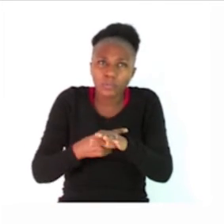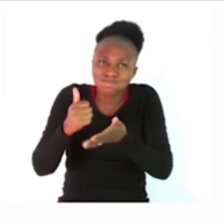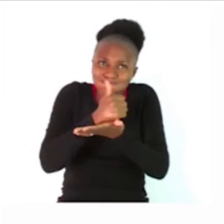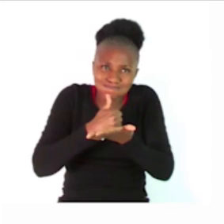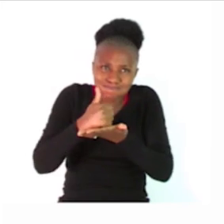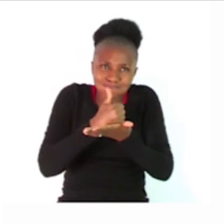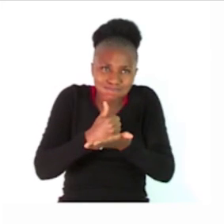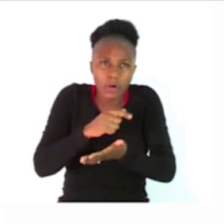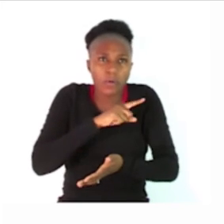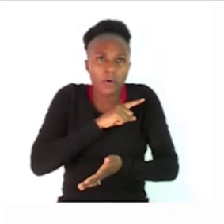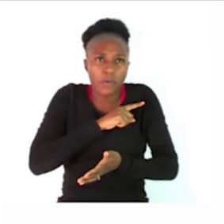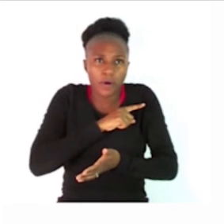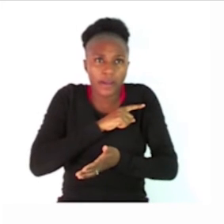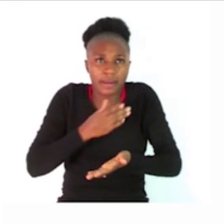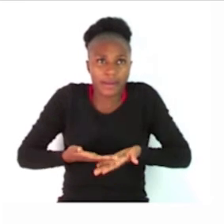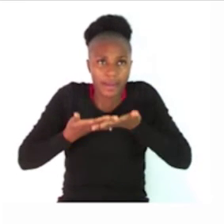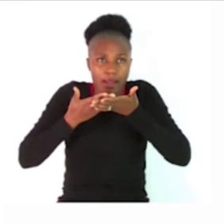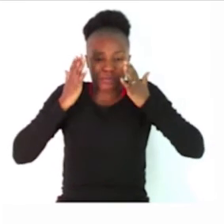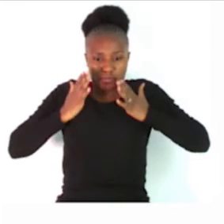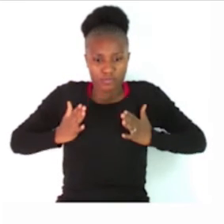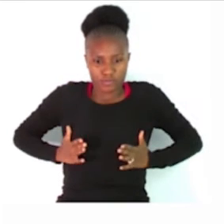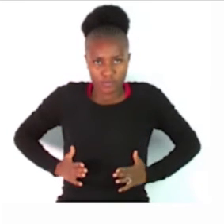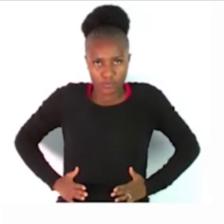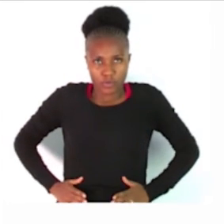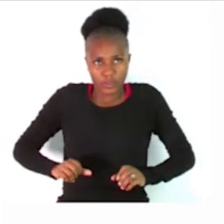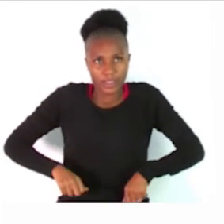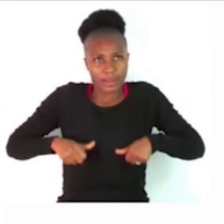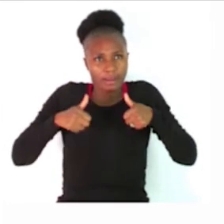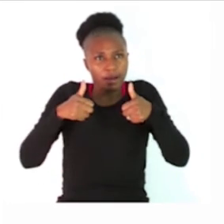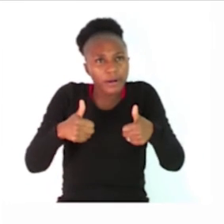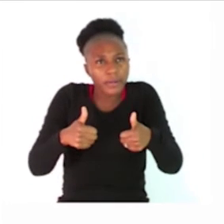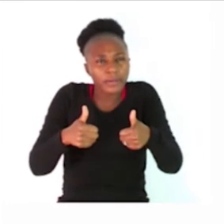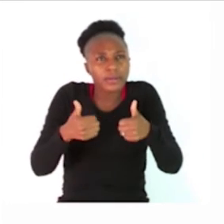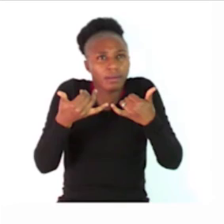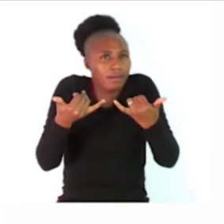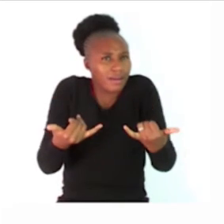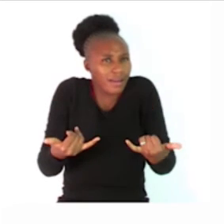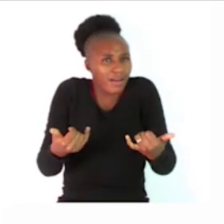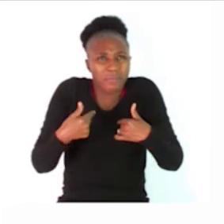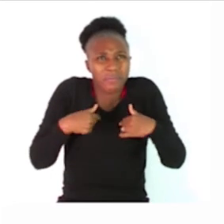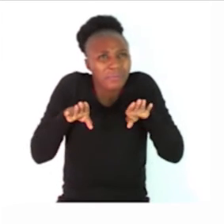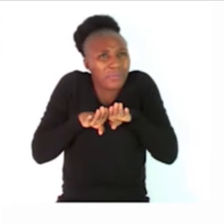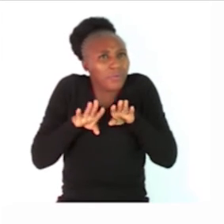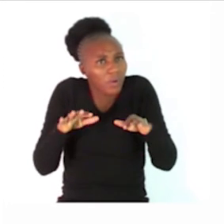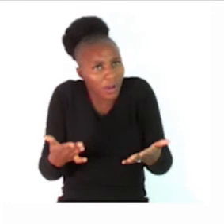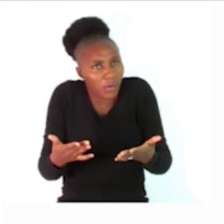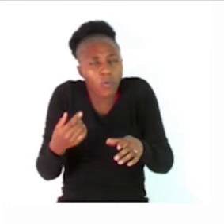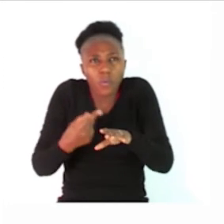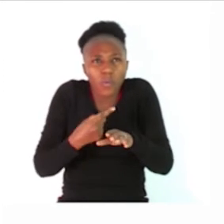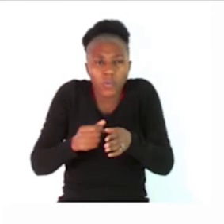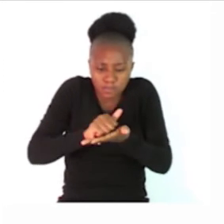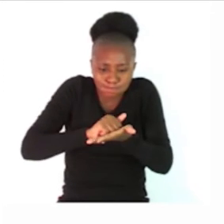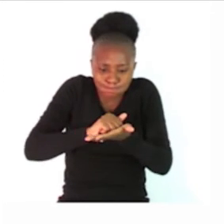How do I practice good personal hygiene? You have to wash your hands regularly with clean